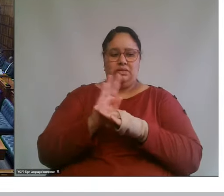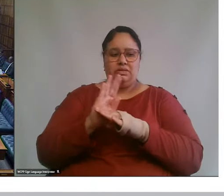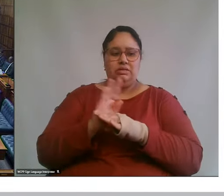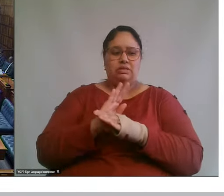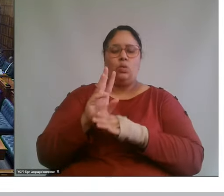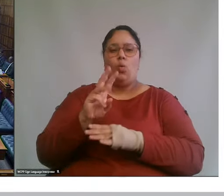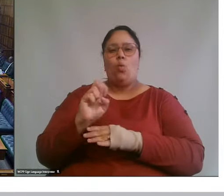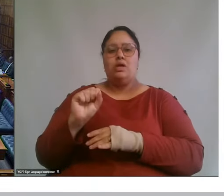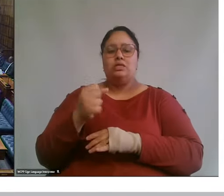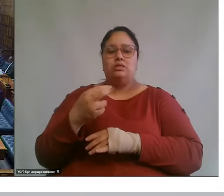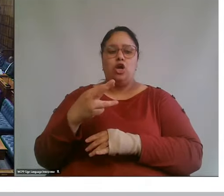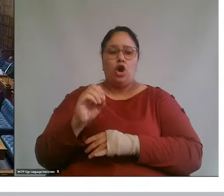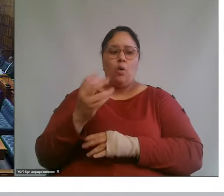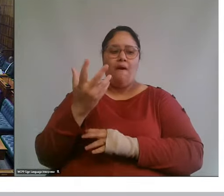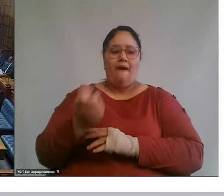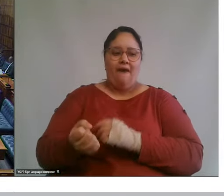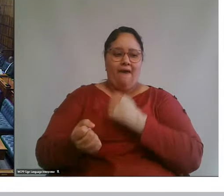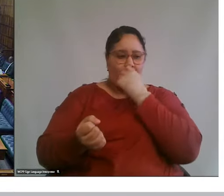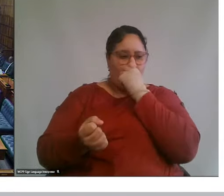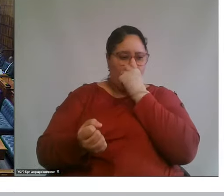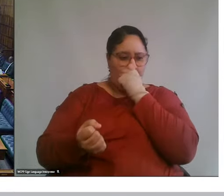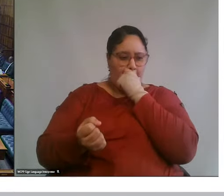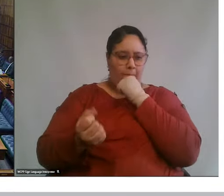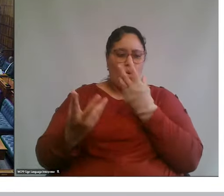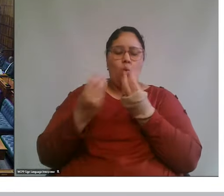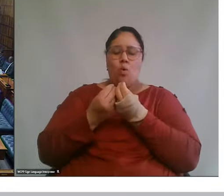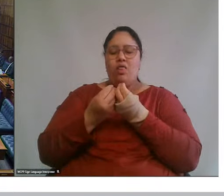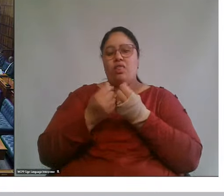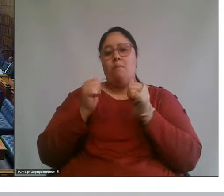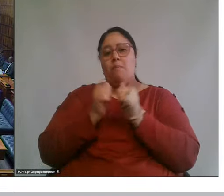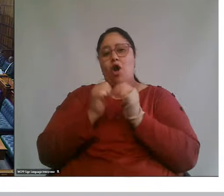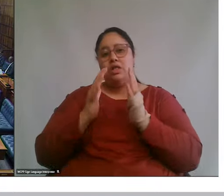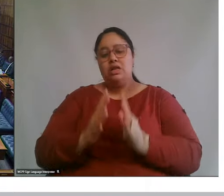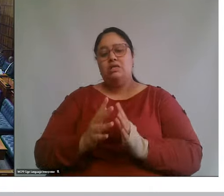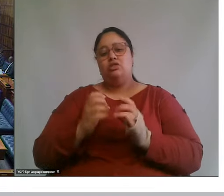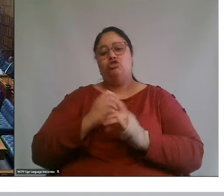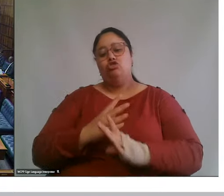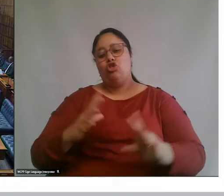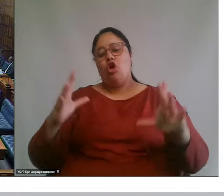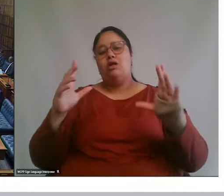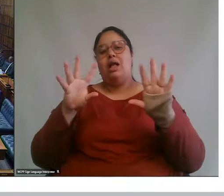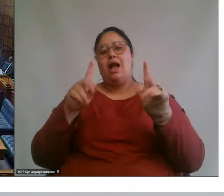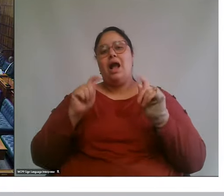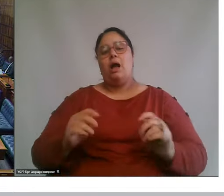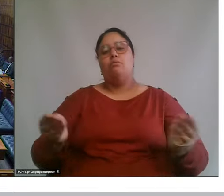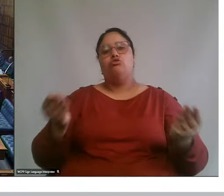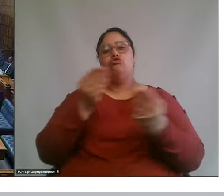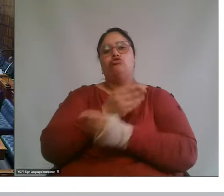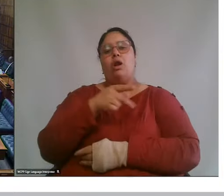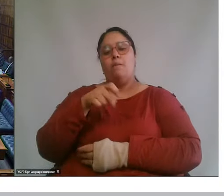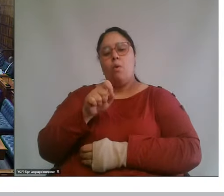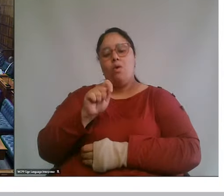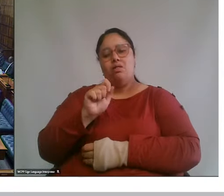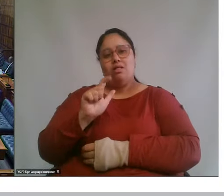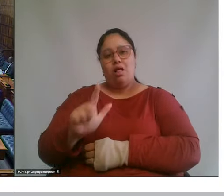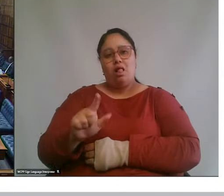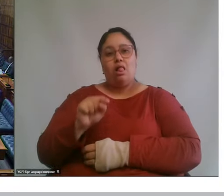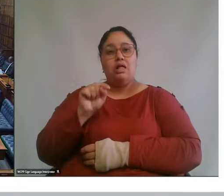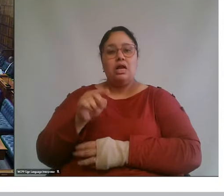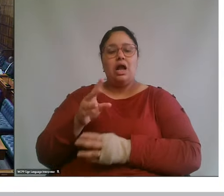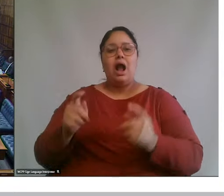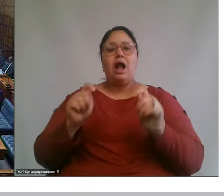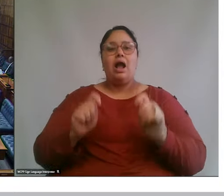wcro has um uh together with Partners launched the cape trade portal um and the cape